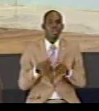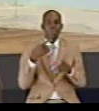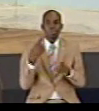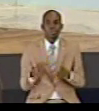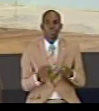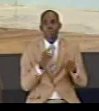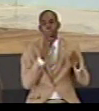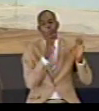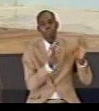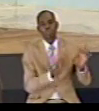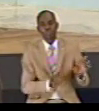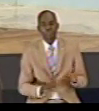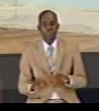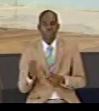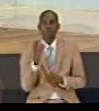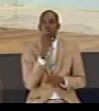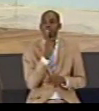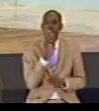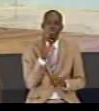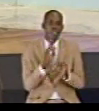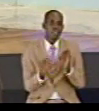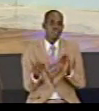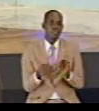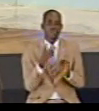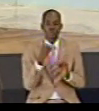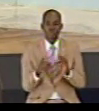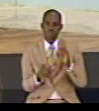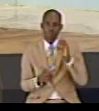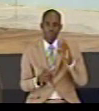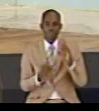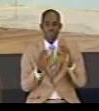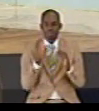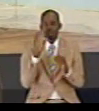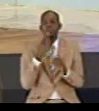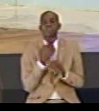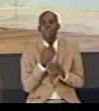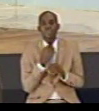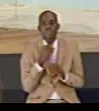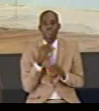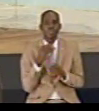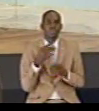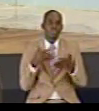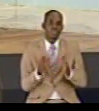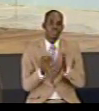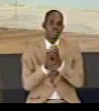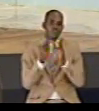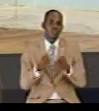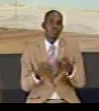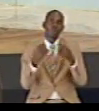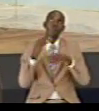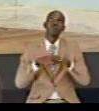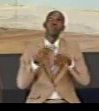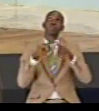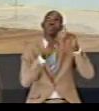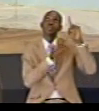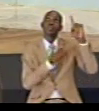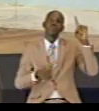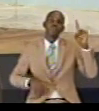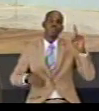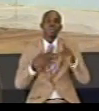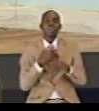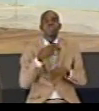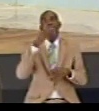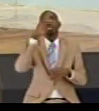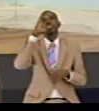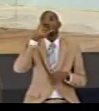a pool of water. If any man thirst, let him come unto me and drink. He